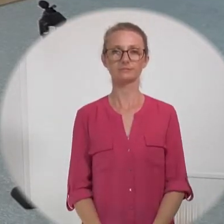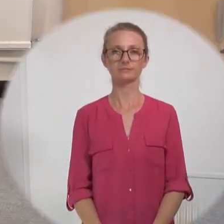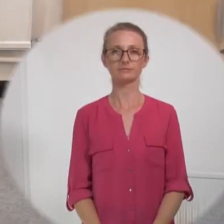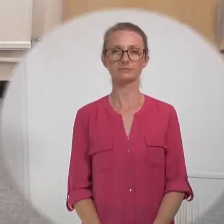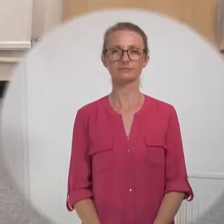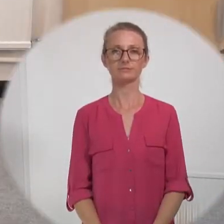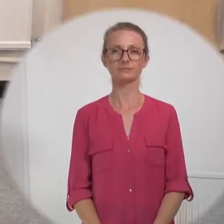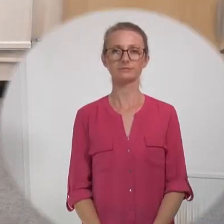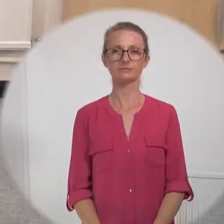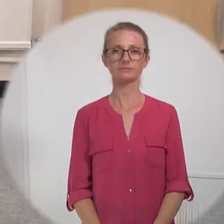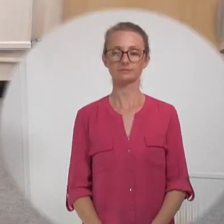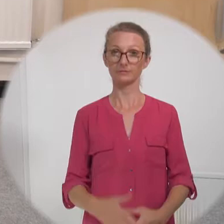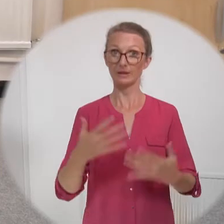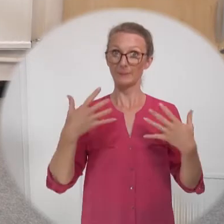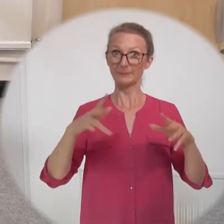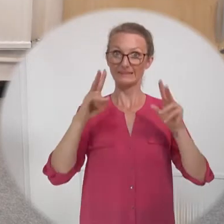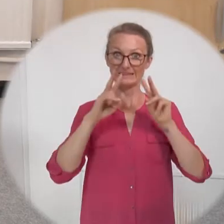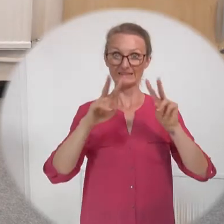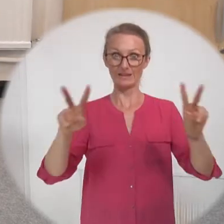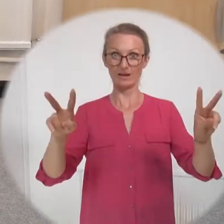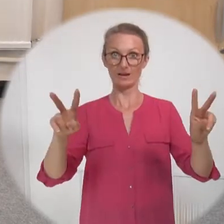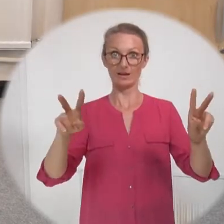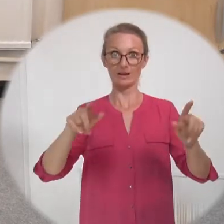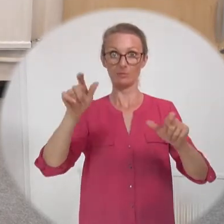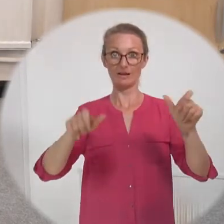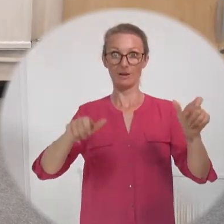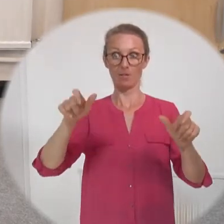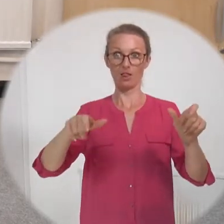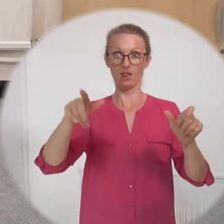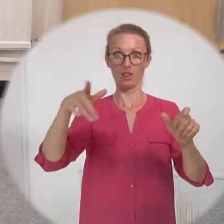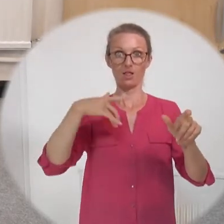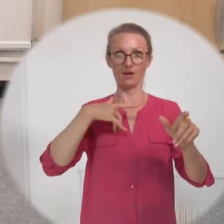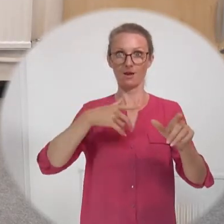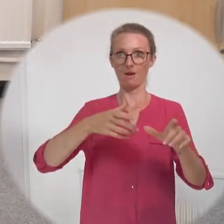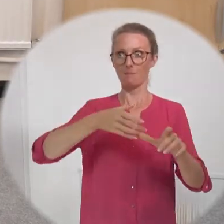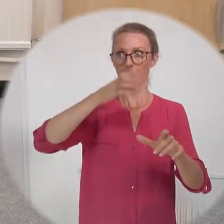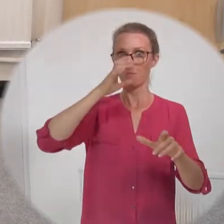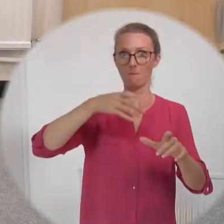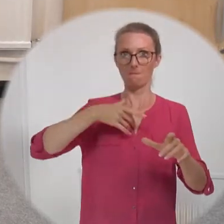I've seen people do this exercise outside the pub.